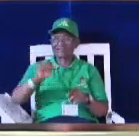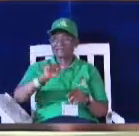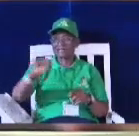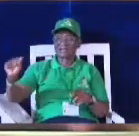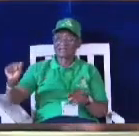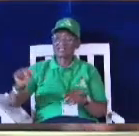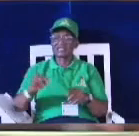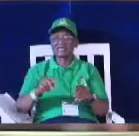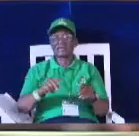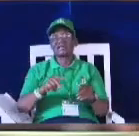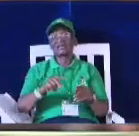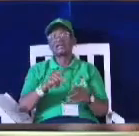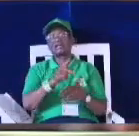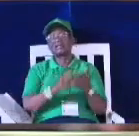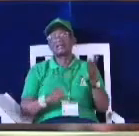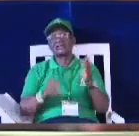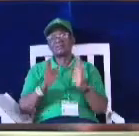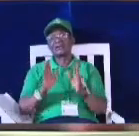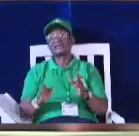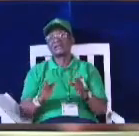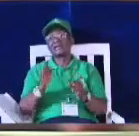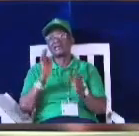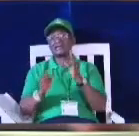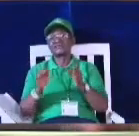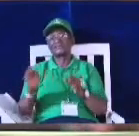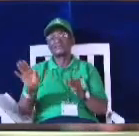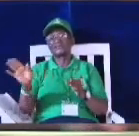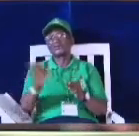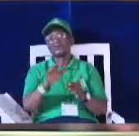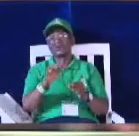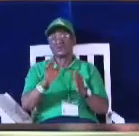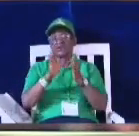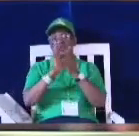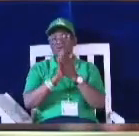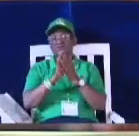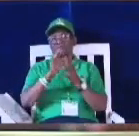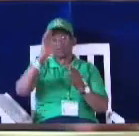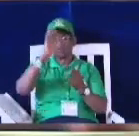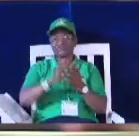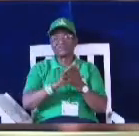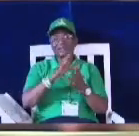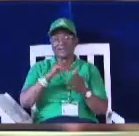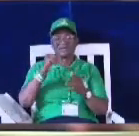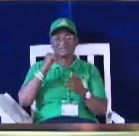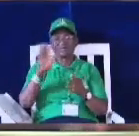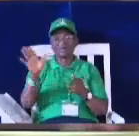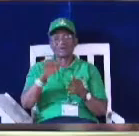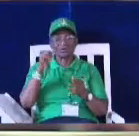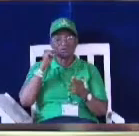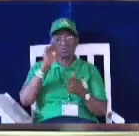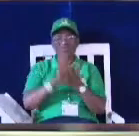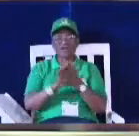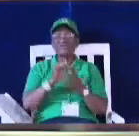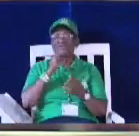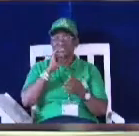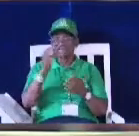If you're a husband and your wife is here, automatically your partner will be your